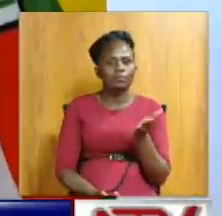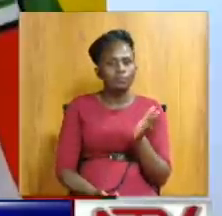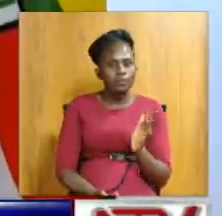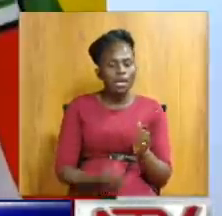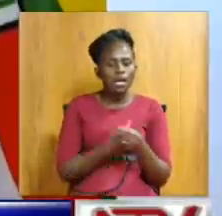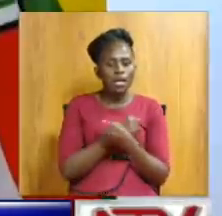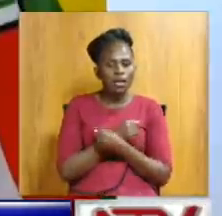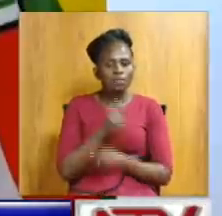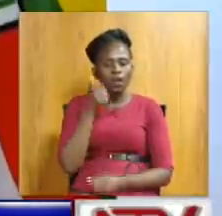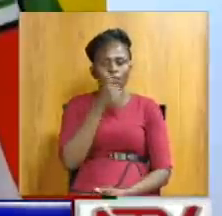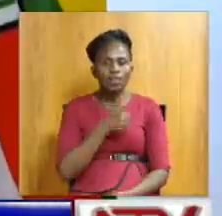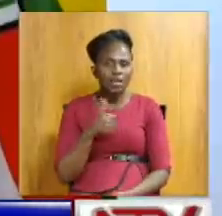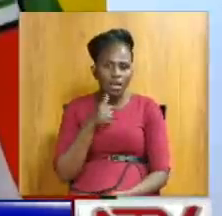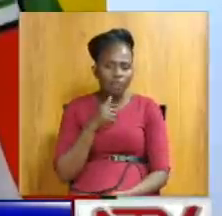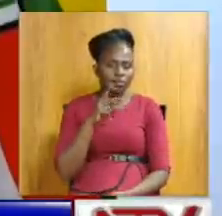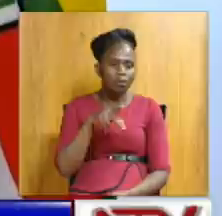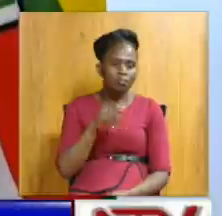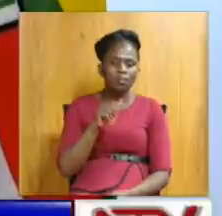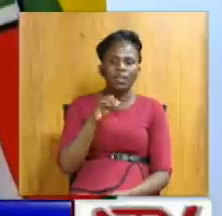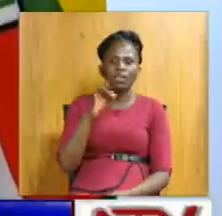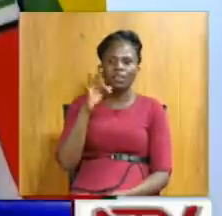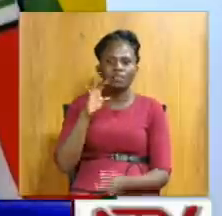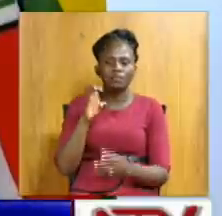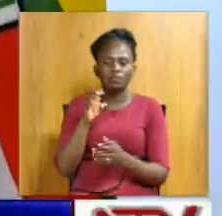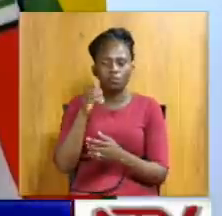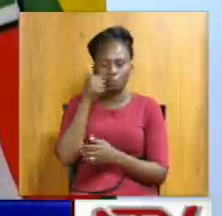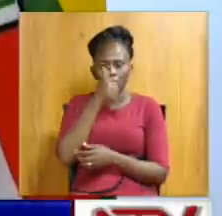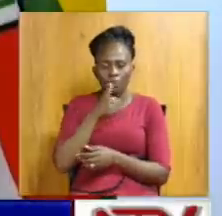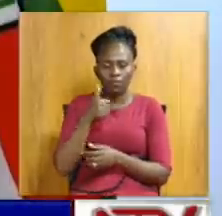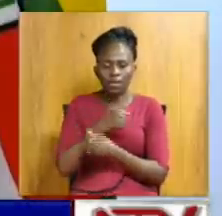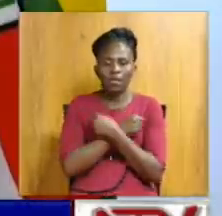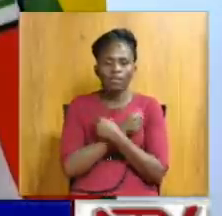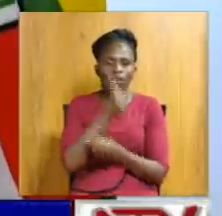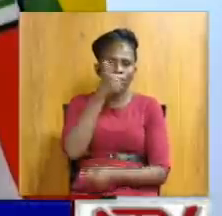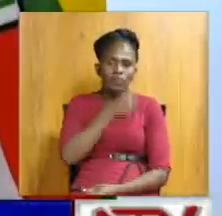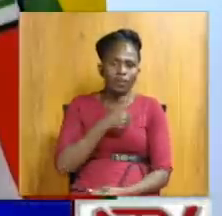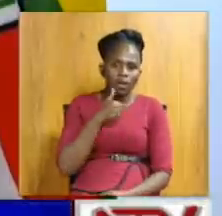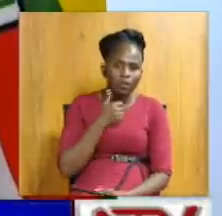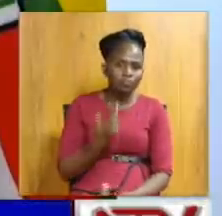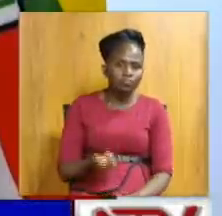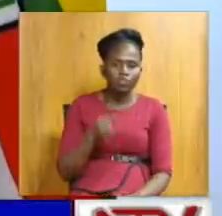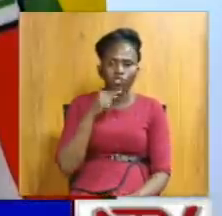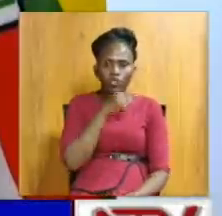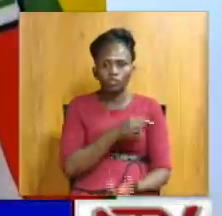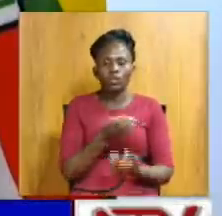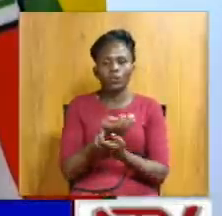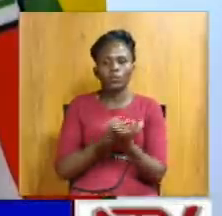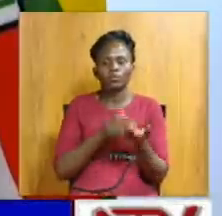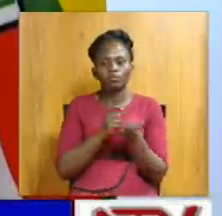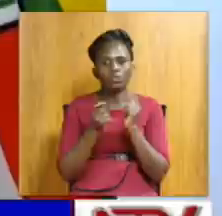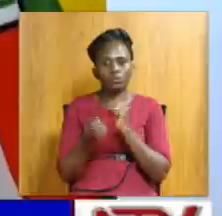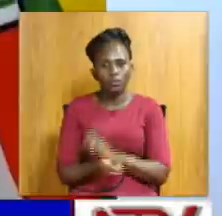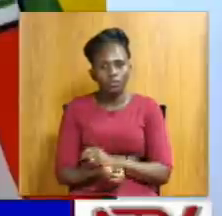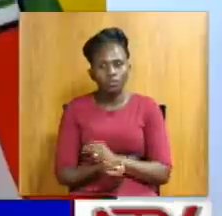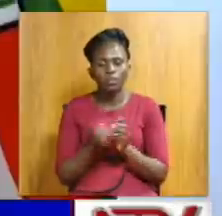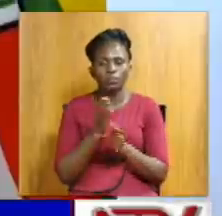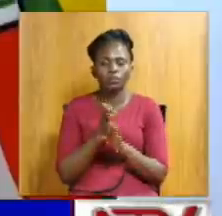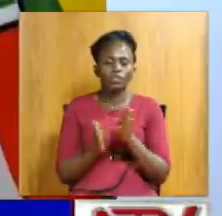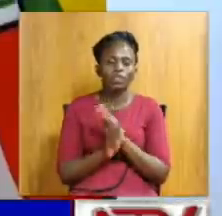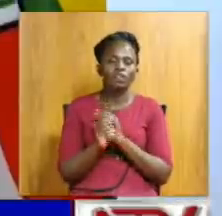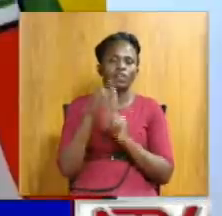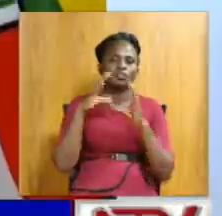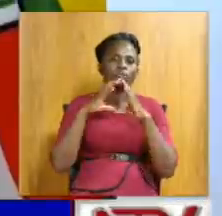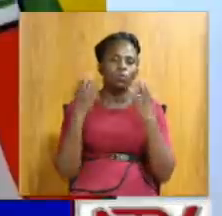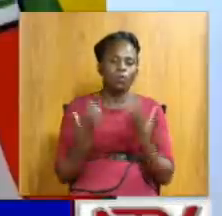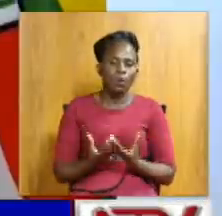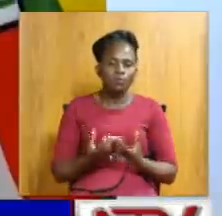love Africa, Pan-Africanism, Moyogwa Africa, socio-economic transformation, building a first world society